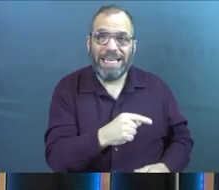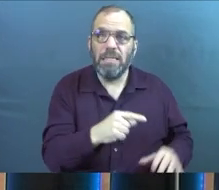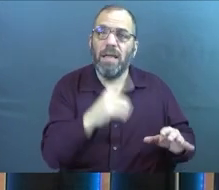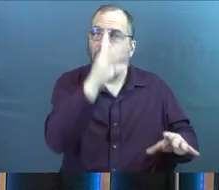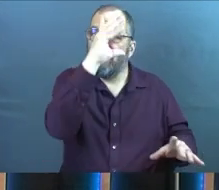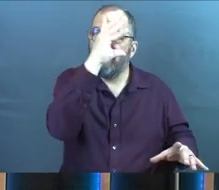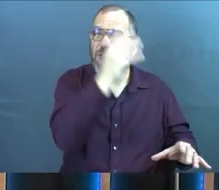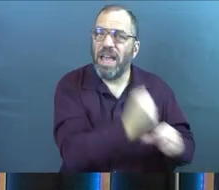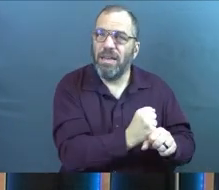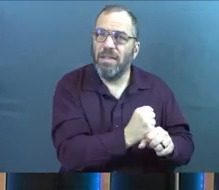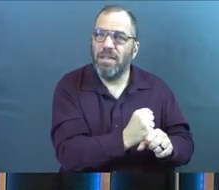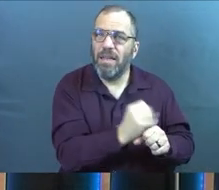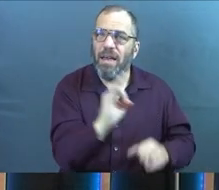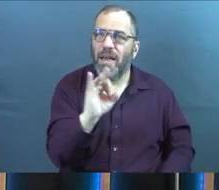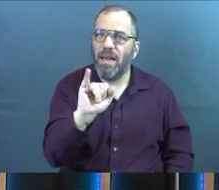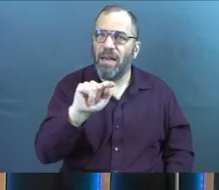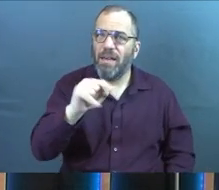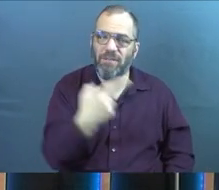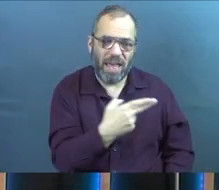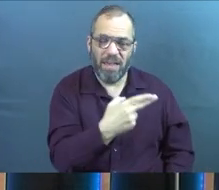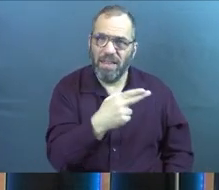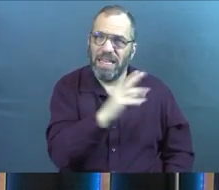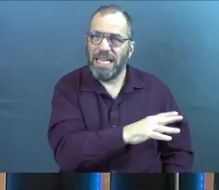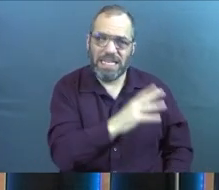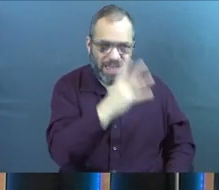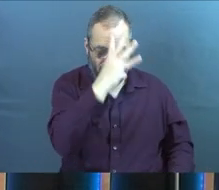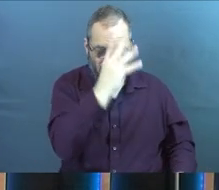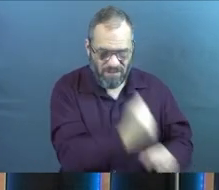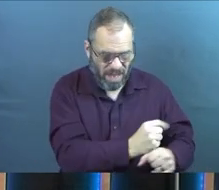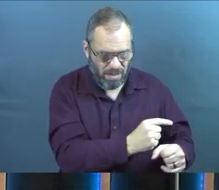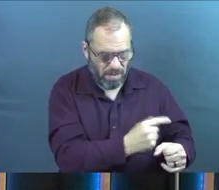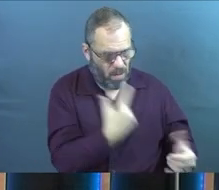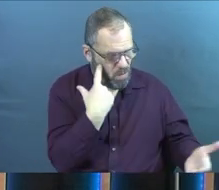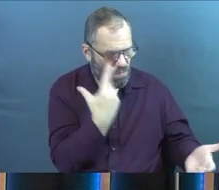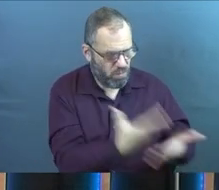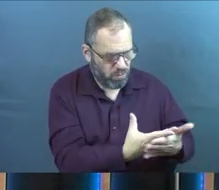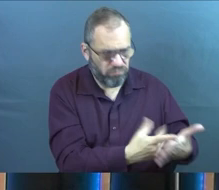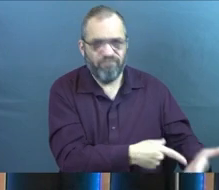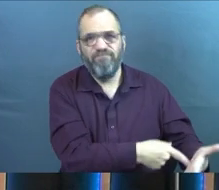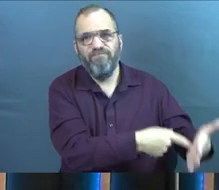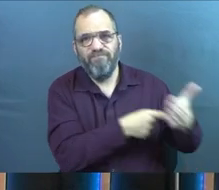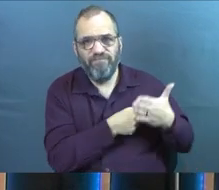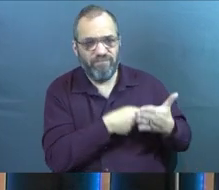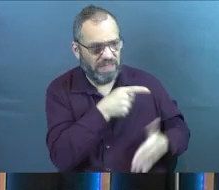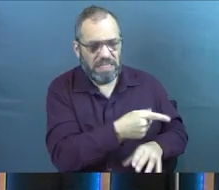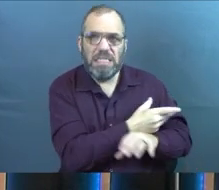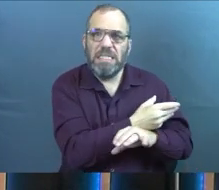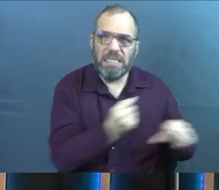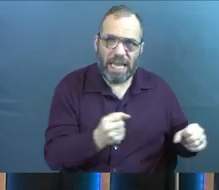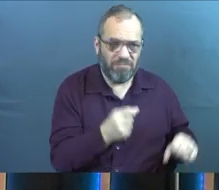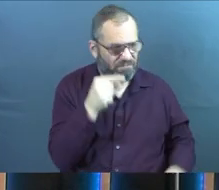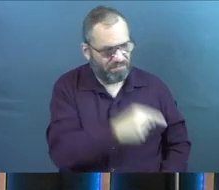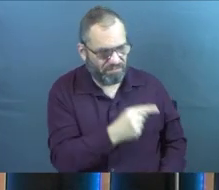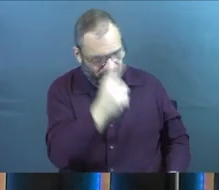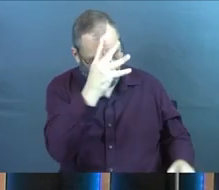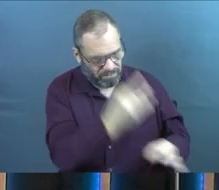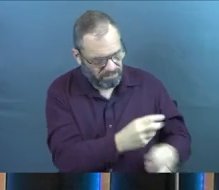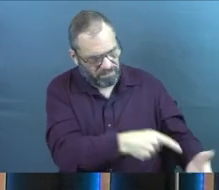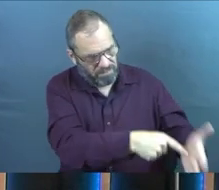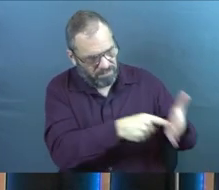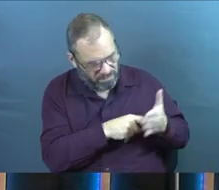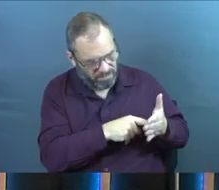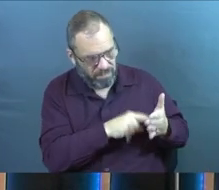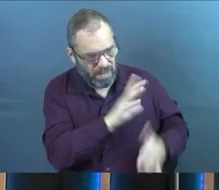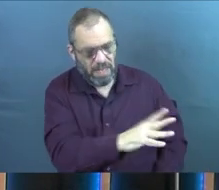his faith. This man's faith has shown that he is saved. This man's faith has